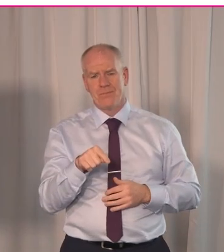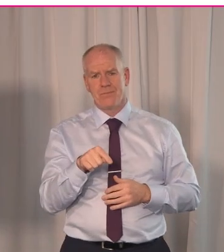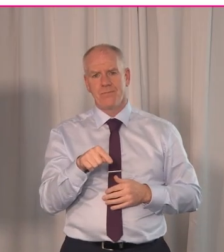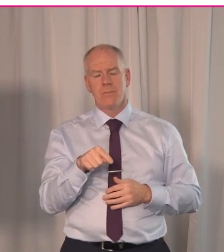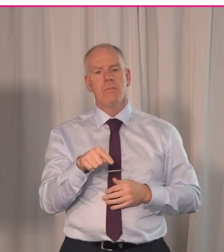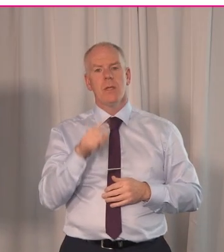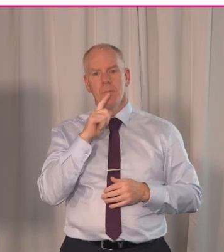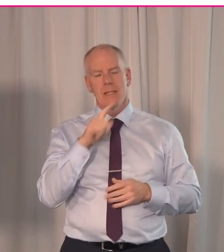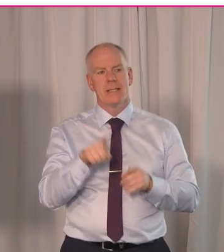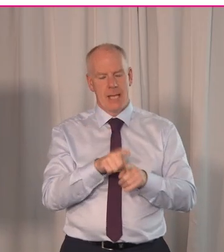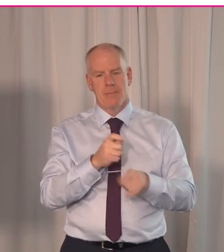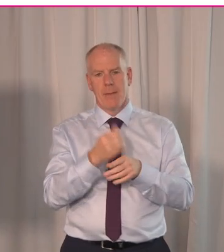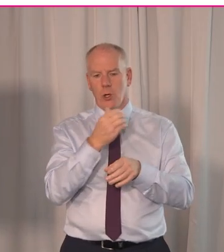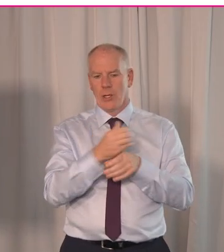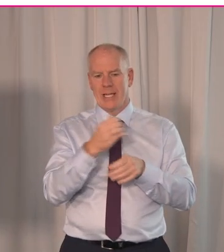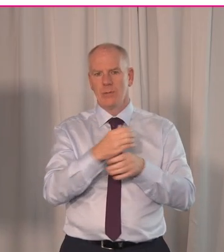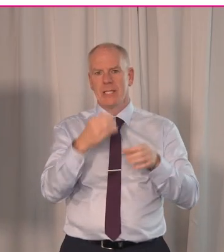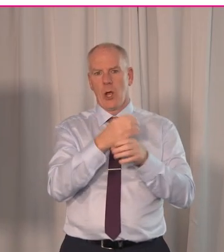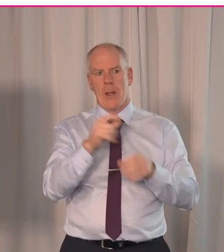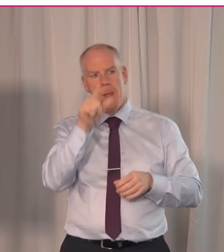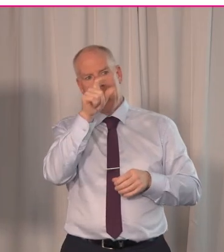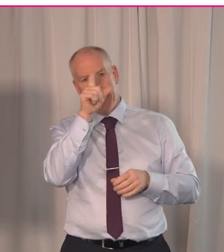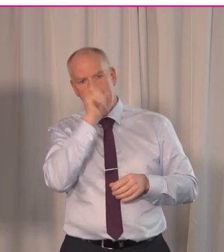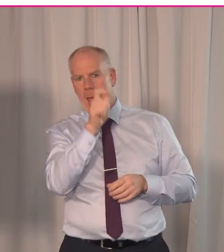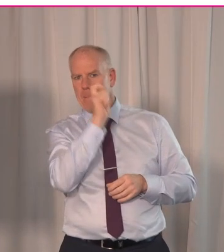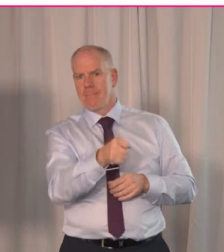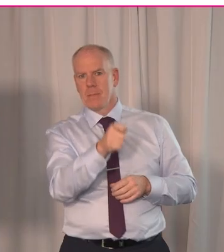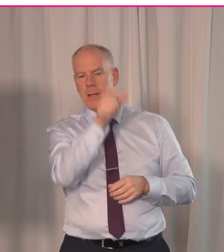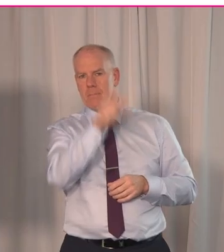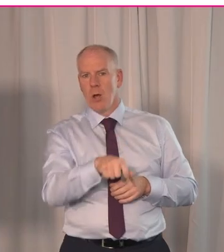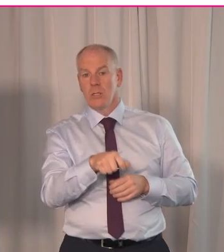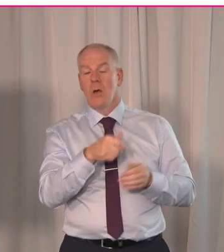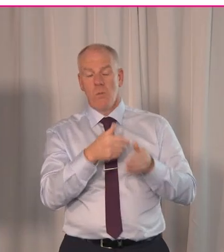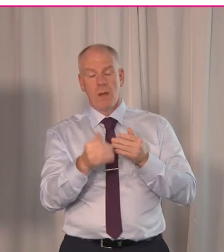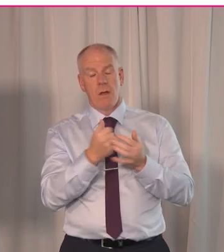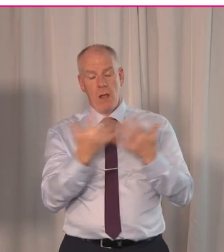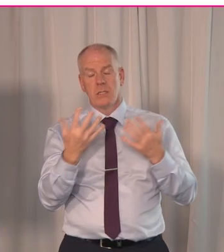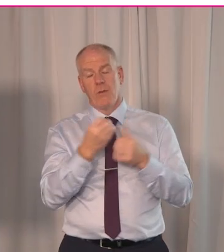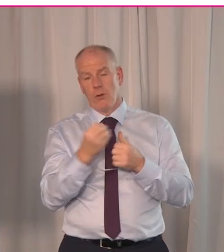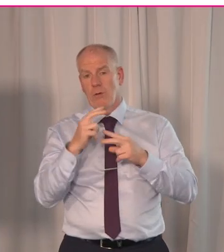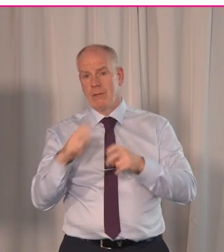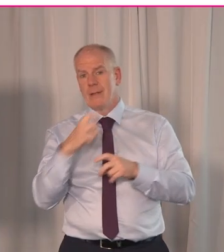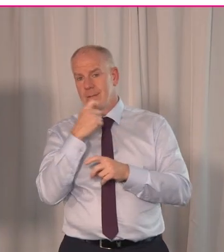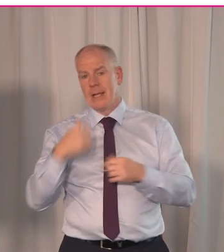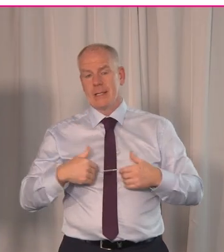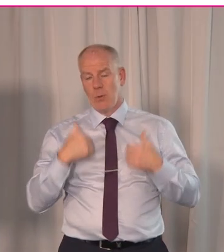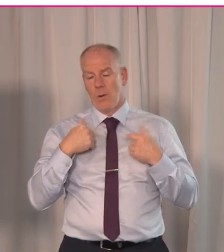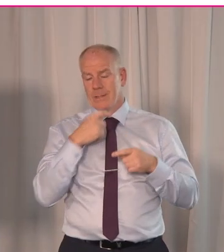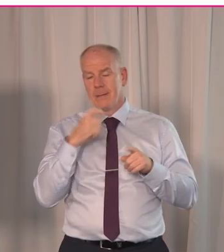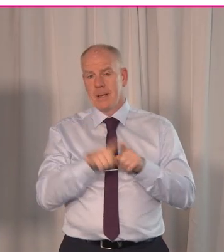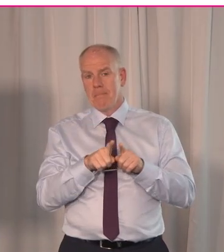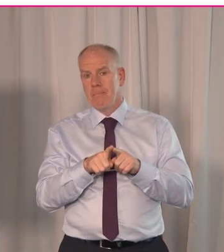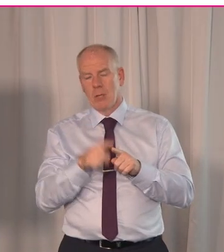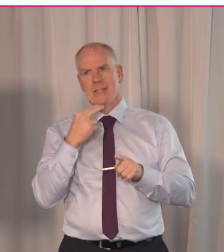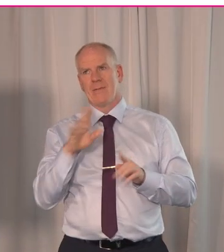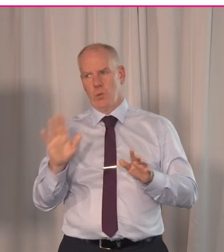for continuity of care and a named liaison person echoes what the findings from many of the other studies we've heard there this